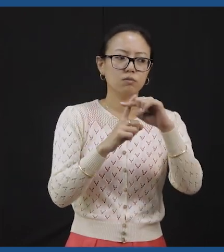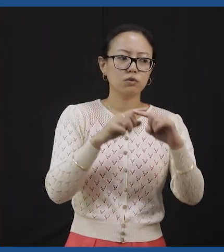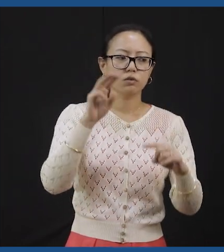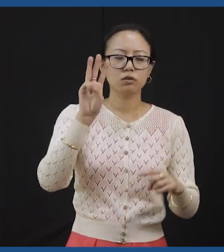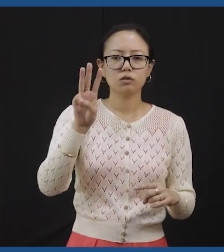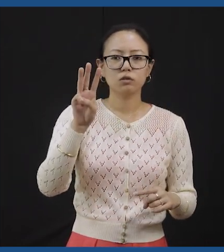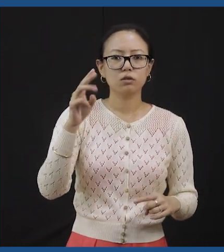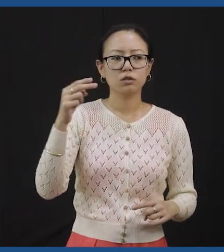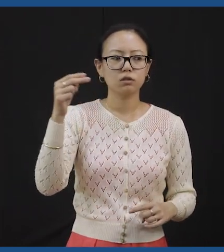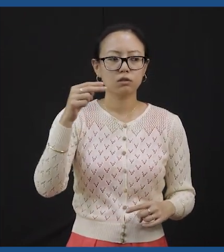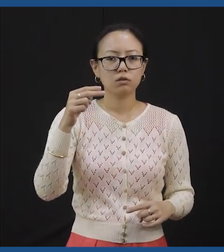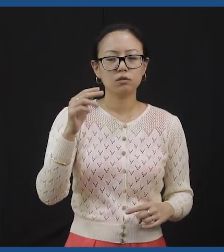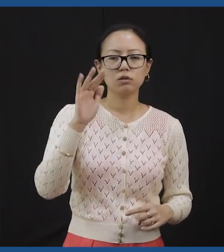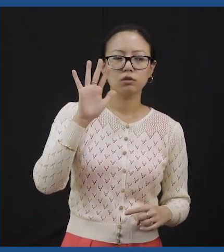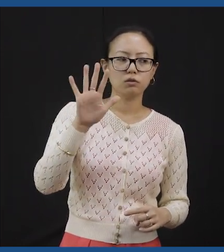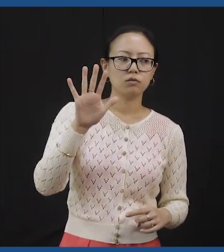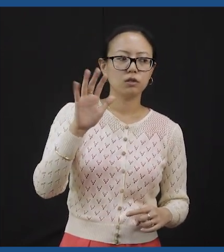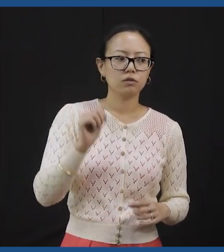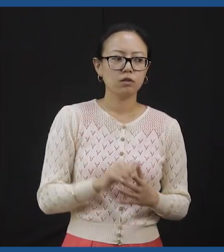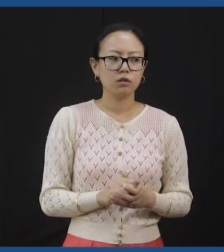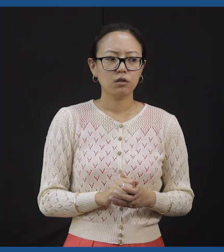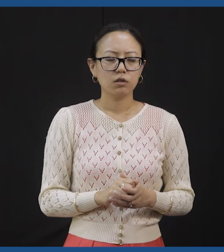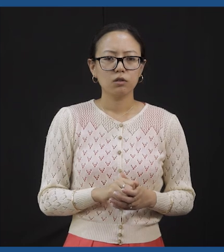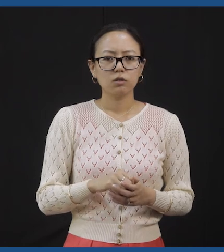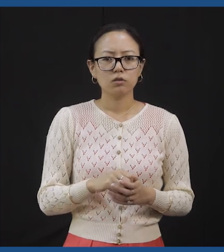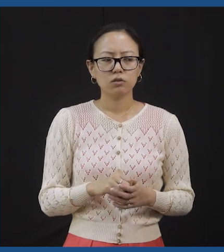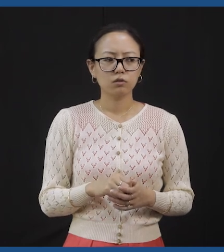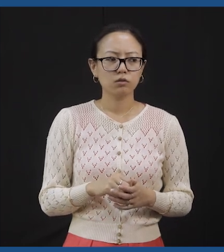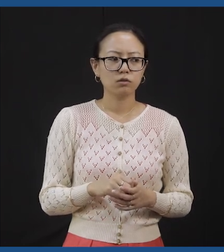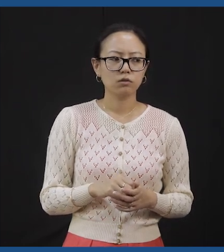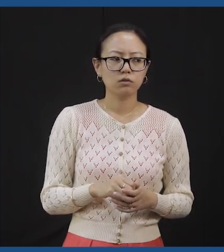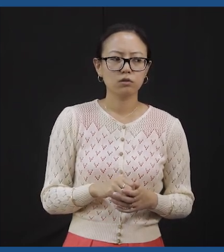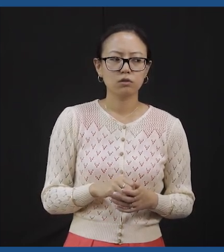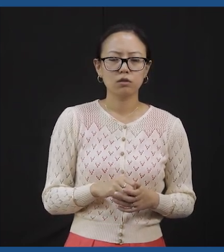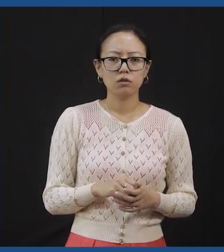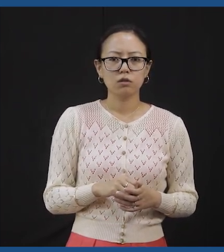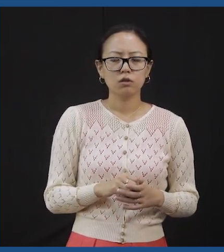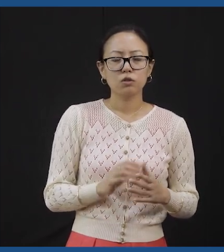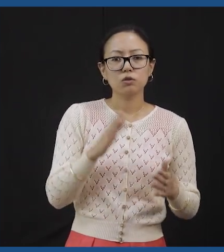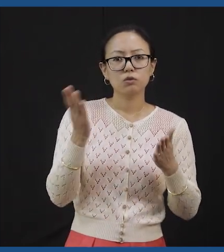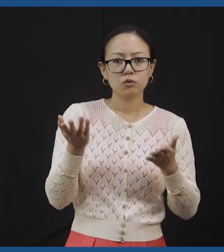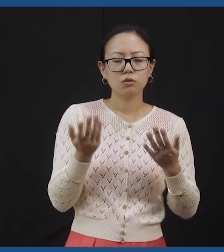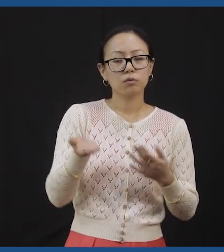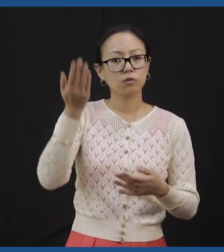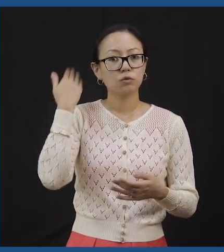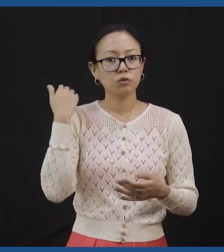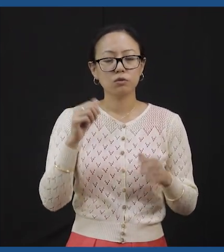number here, adding the difference and the subtrahend, you got the answer minuend here. The answer at the